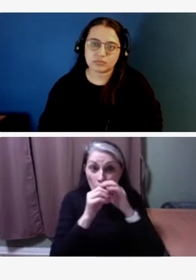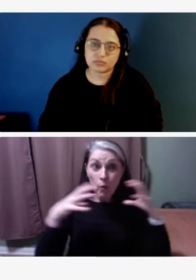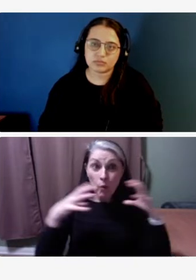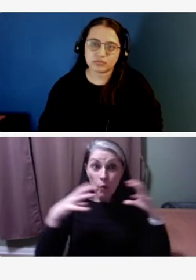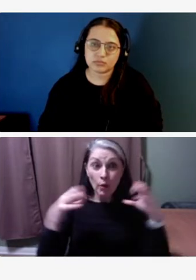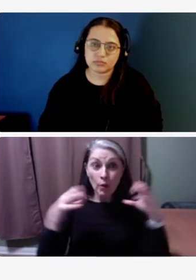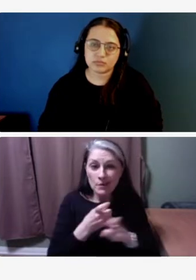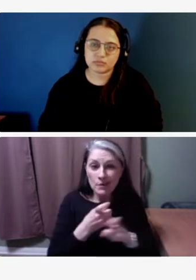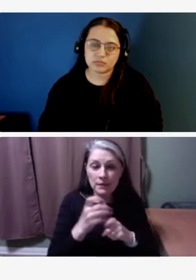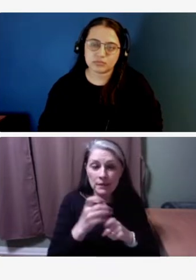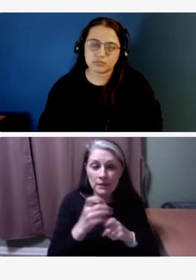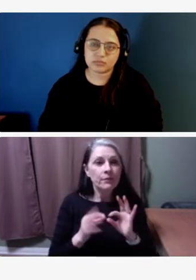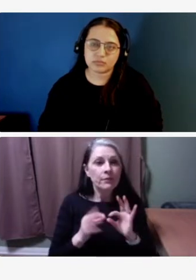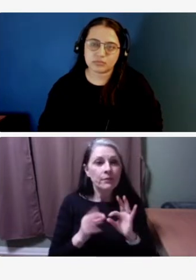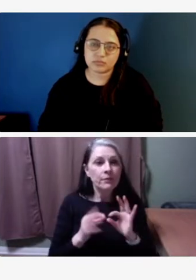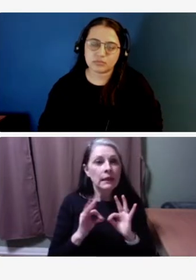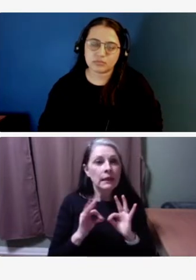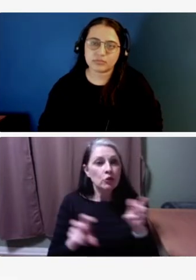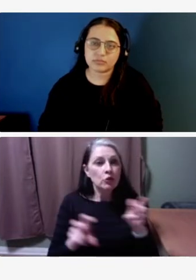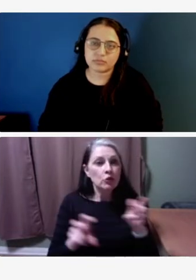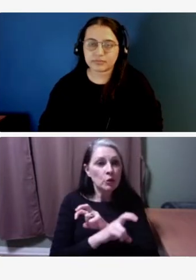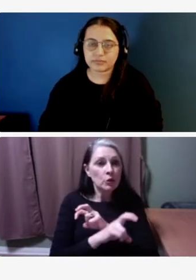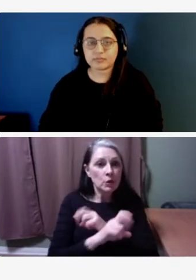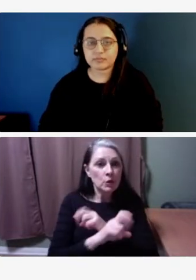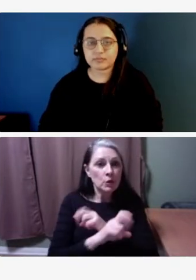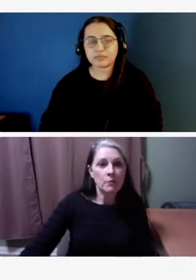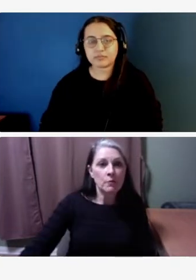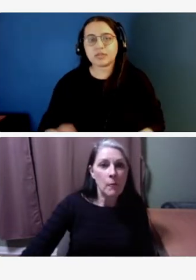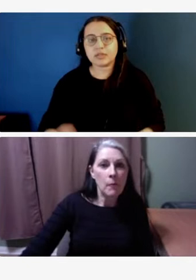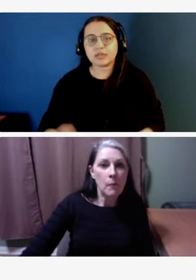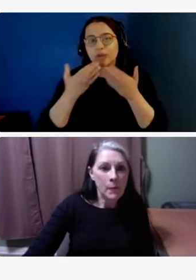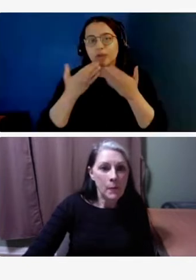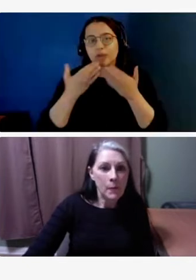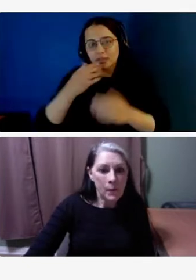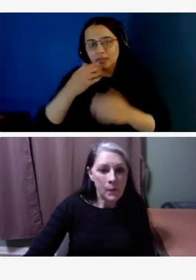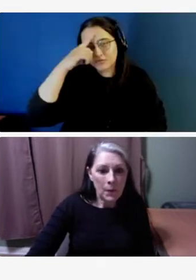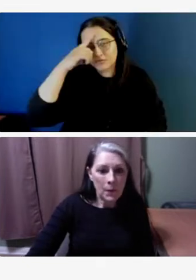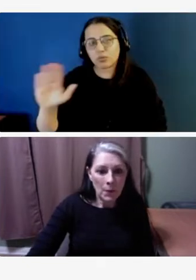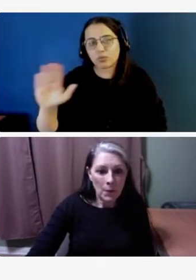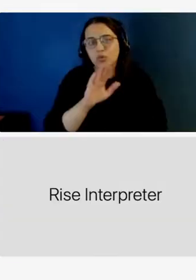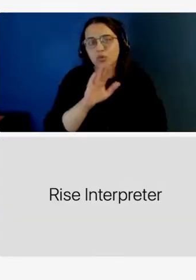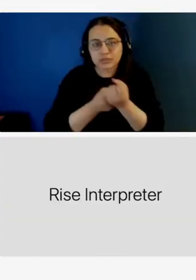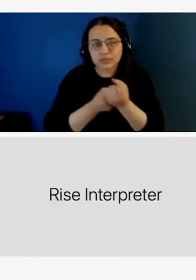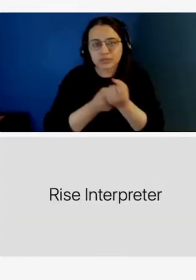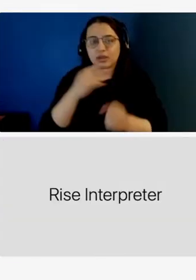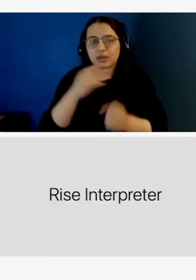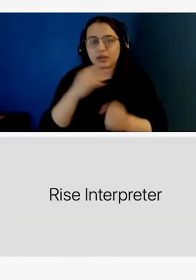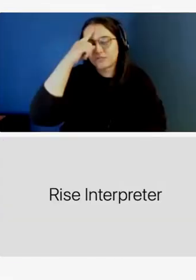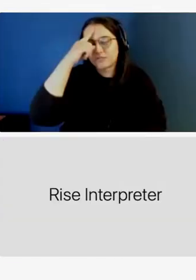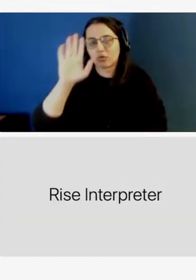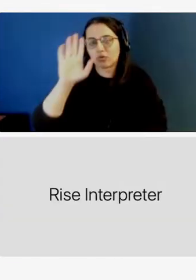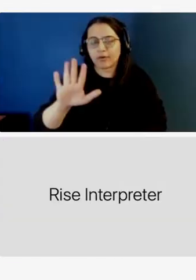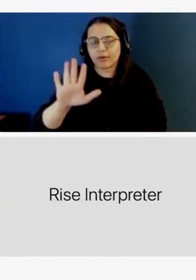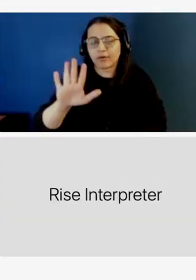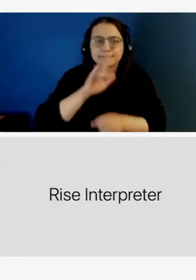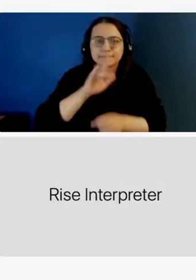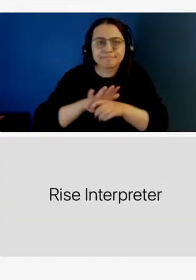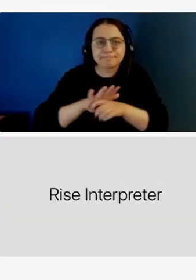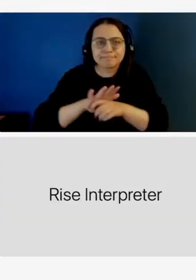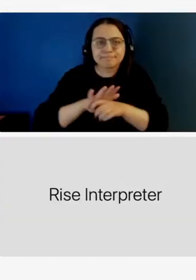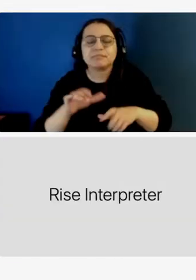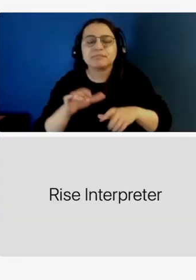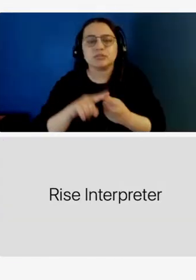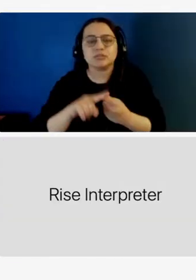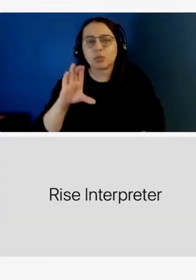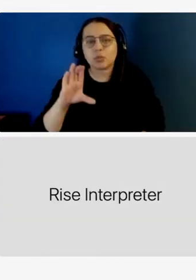I want to thank you for your support and for the dedication to Colton School Board. I